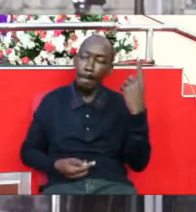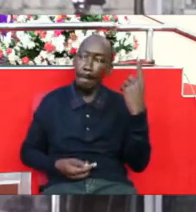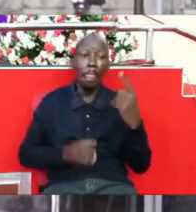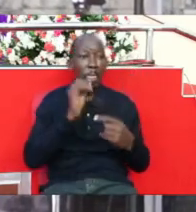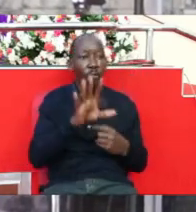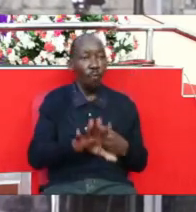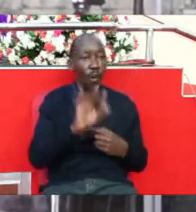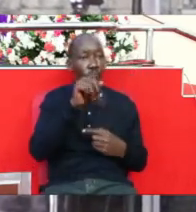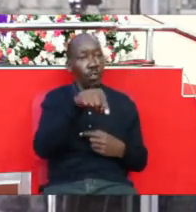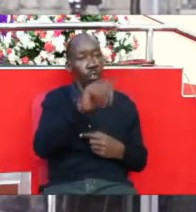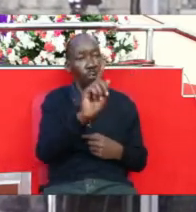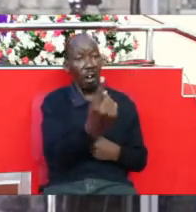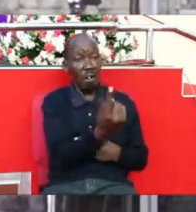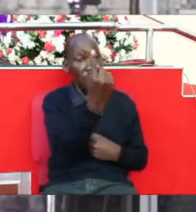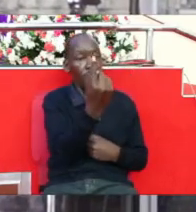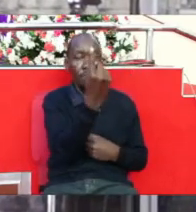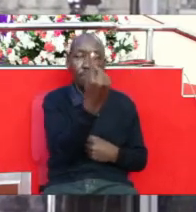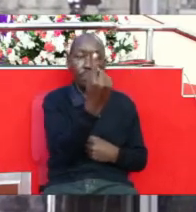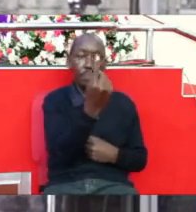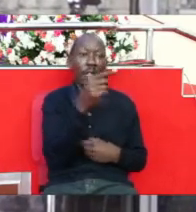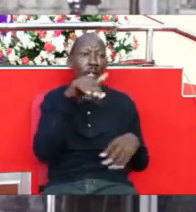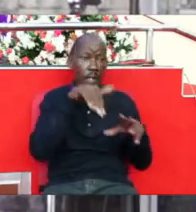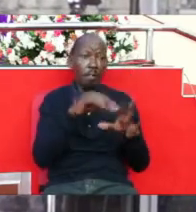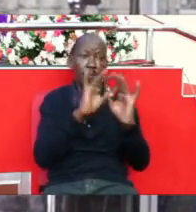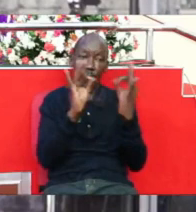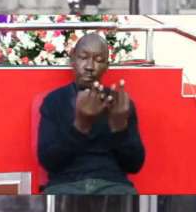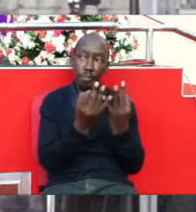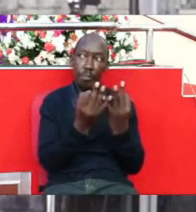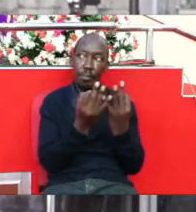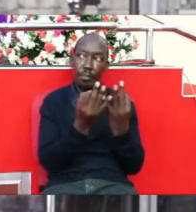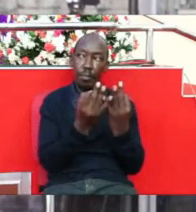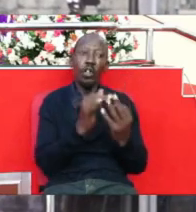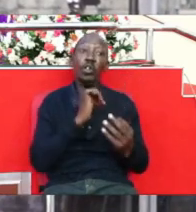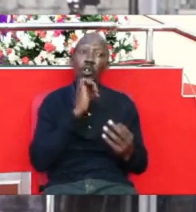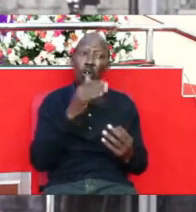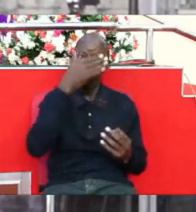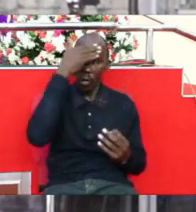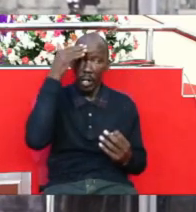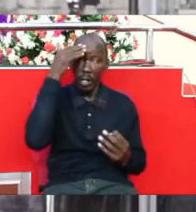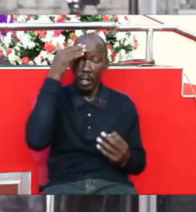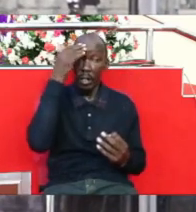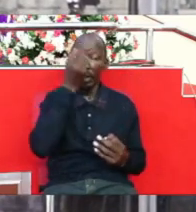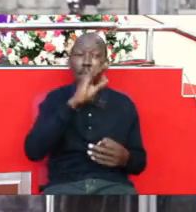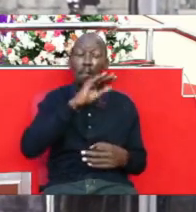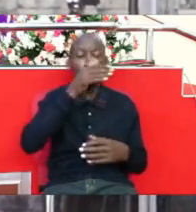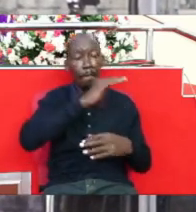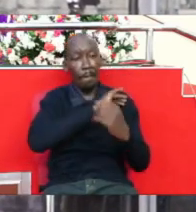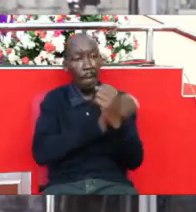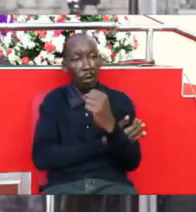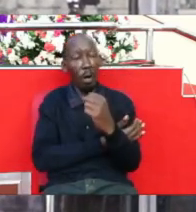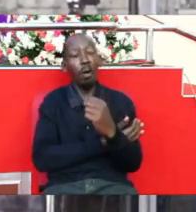find yourself alone. Ukijipata kuwa peke yako. In the family. Katika jamii. Don't forget the power of one. Usisahau nguvu